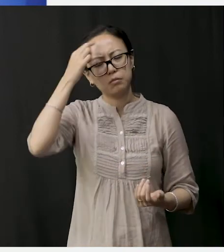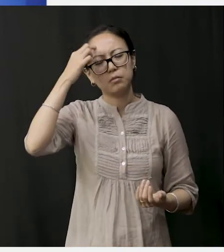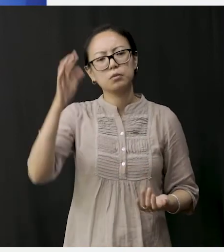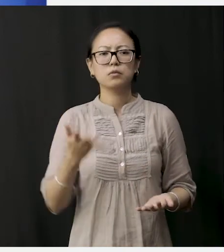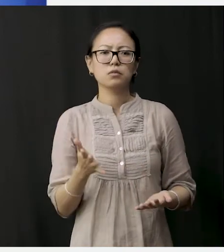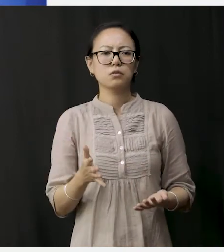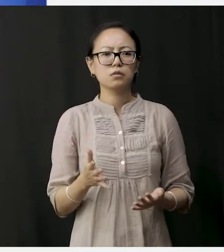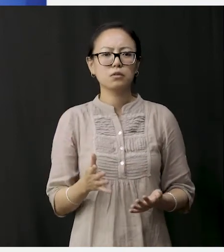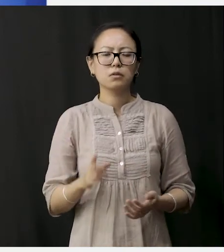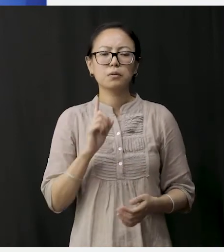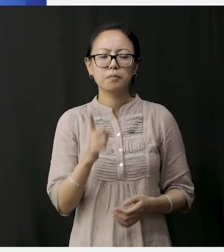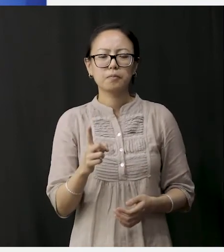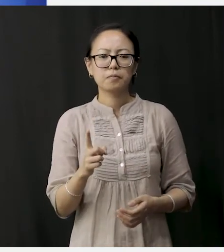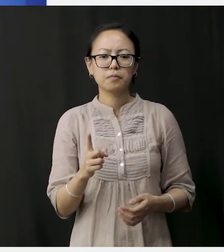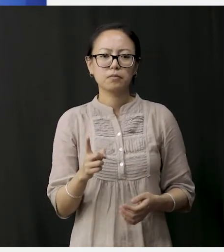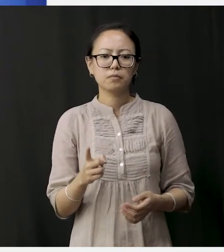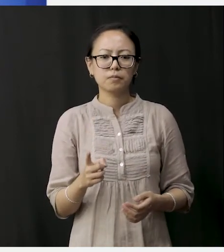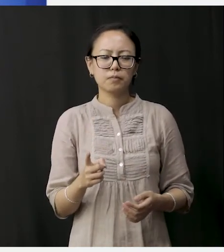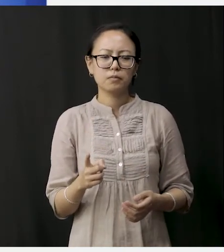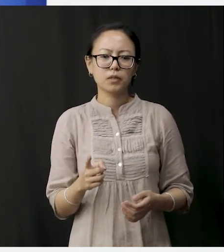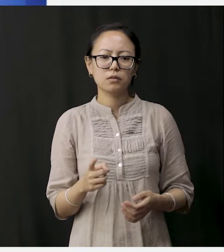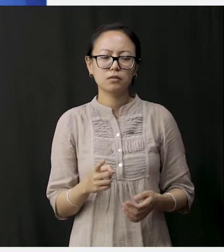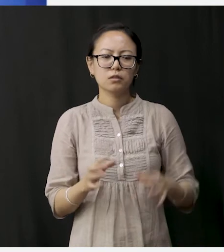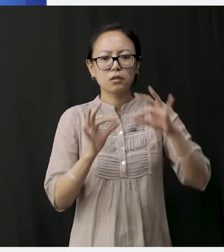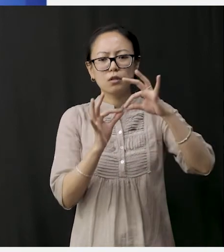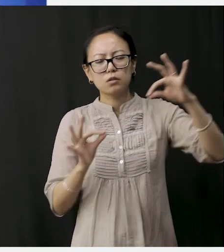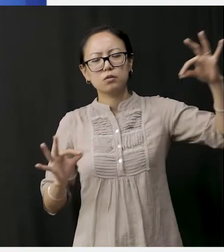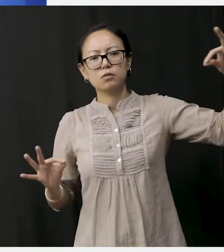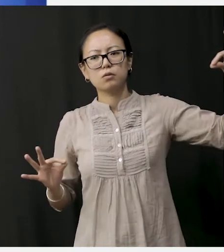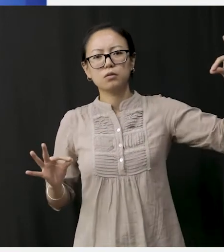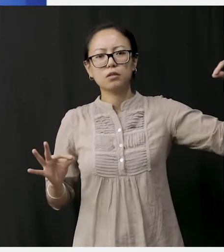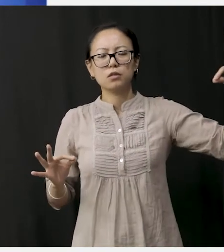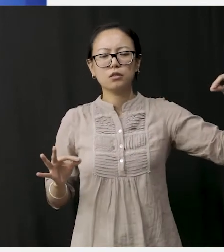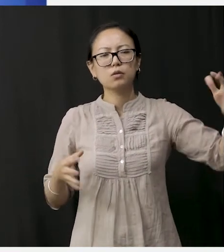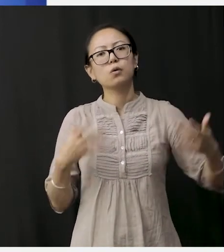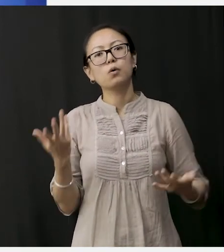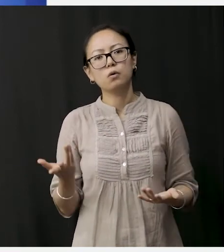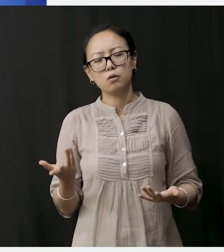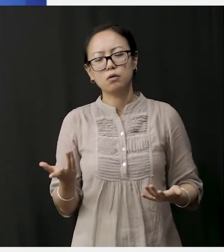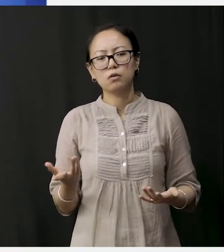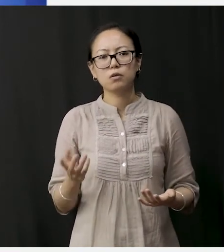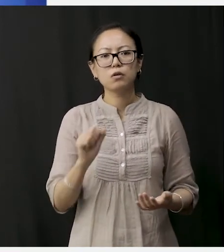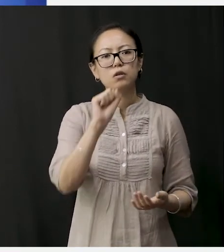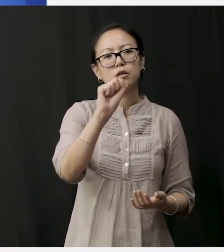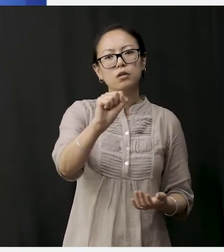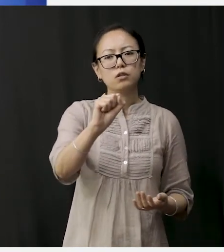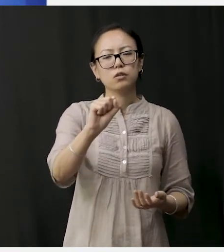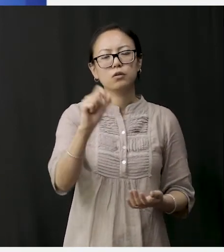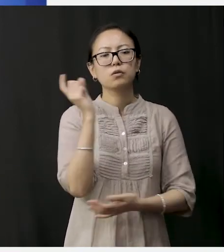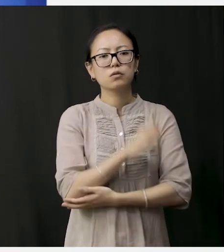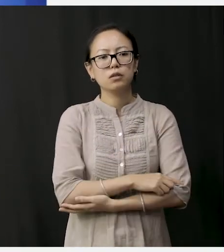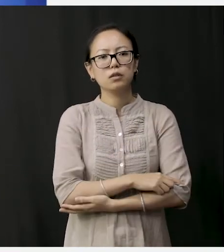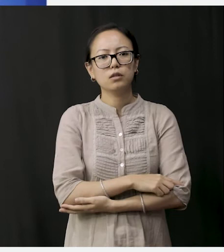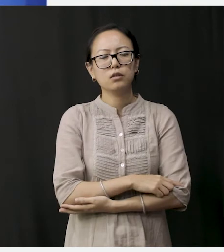you can also write about your own stories. If you have experienced something very exciting in your life, you can write it down, and